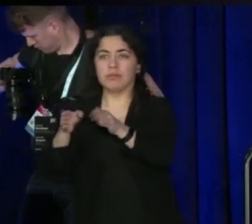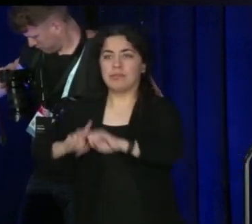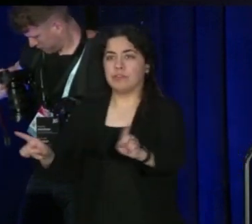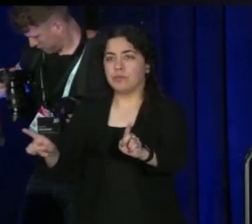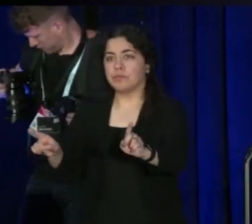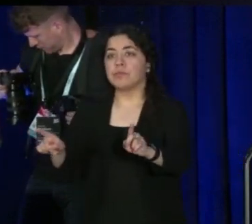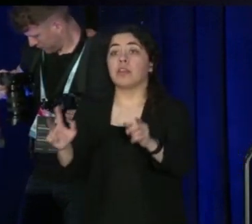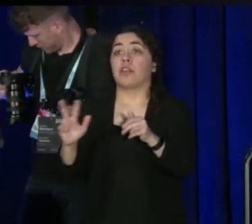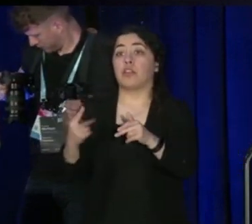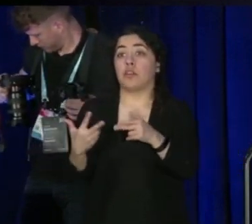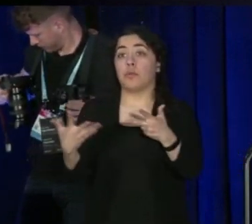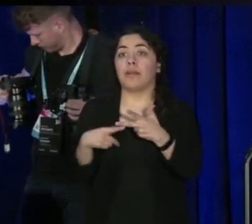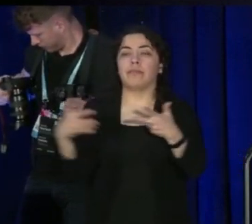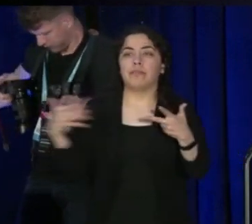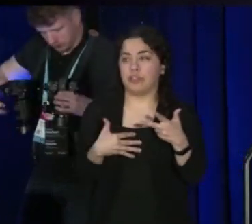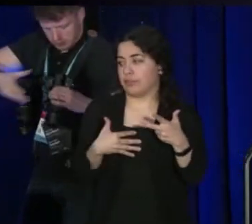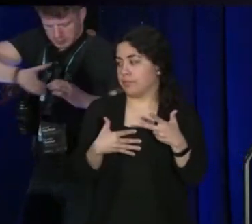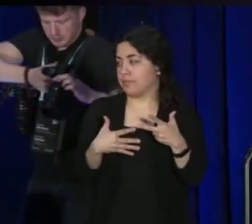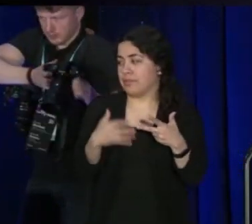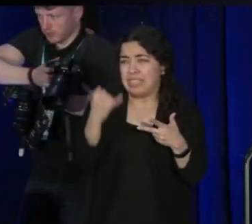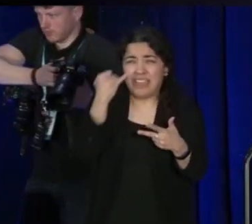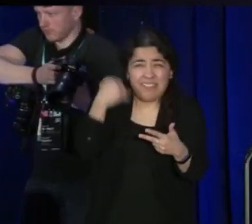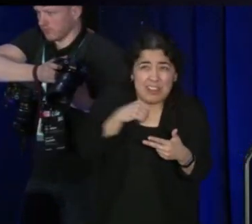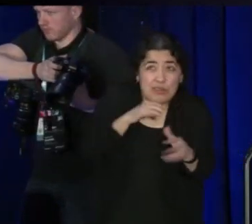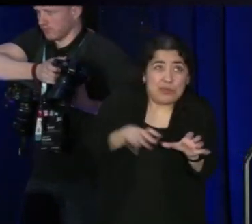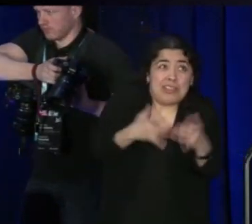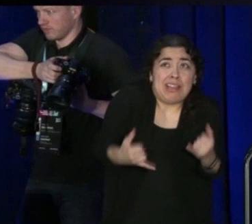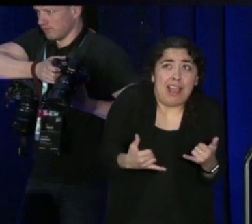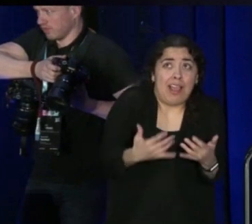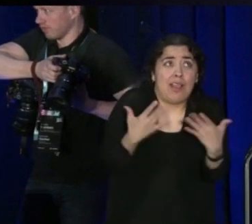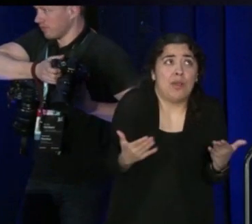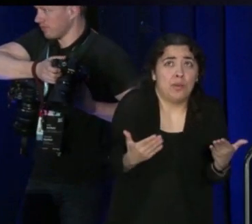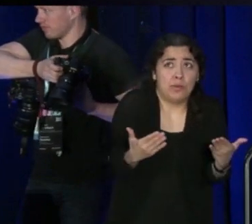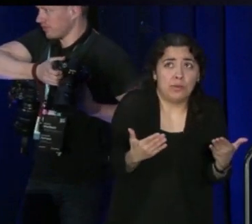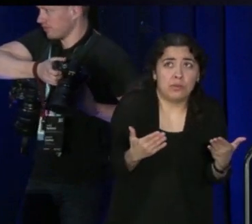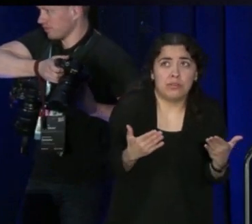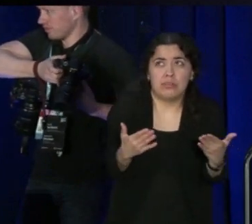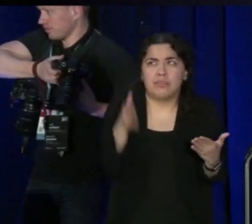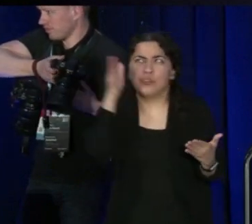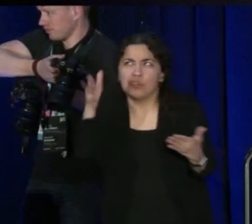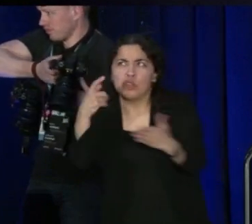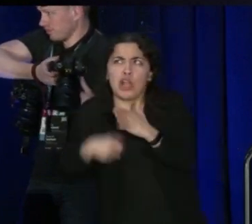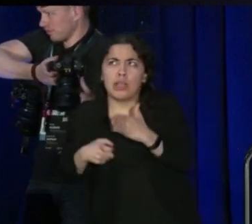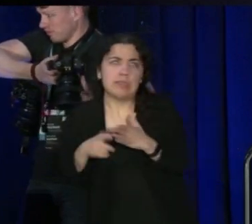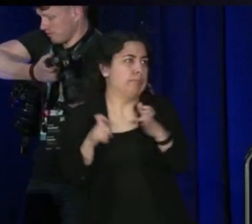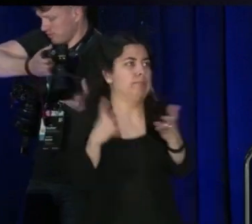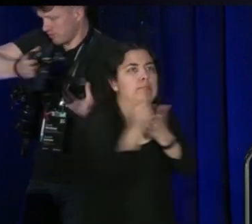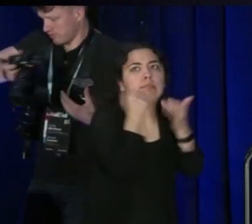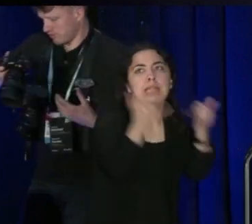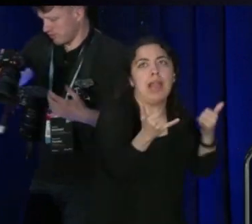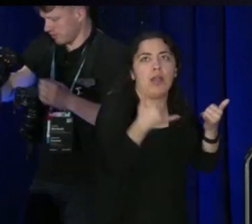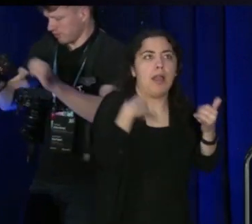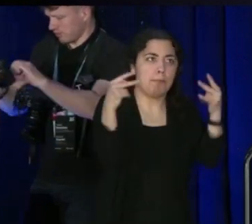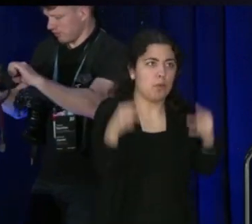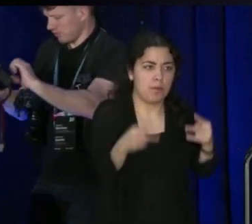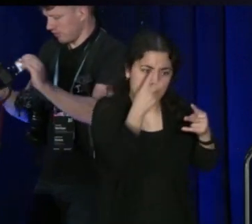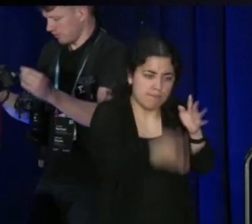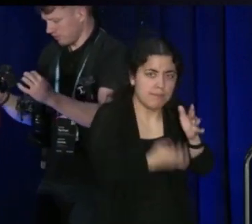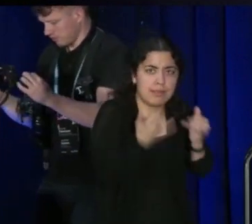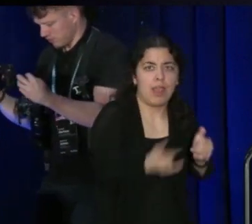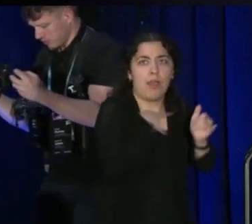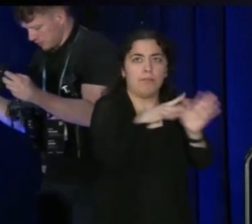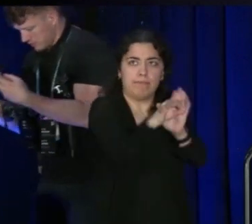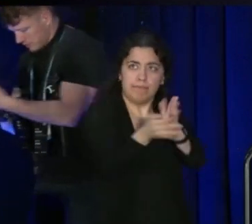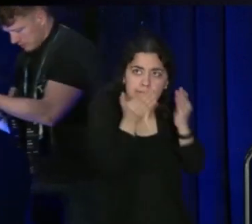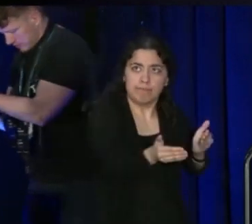fear factor. If I don't do it now, how much is it going to cost me in the future? I better do it right now, because I'm in the code right now, and I'm going to make that choice.